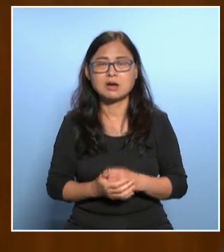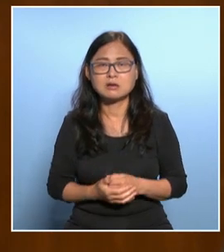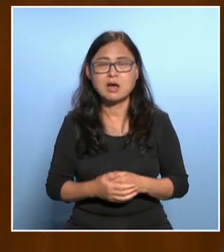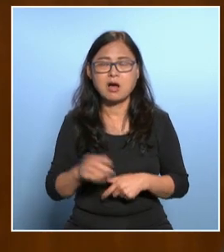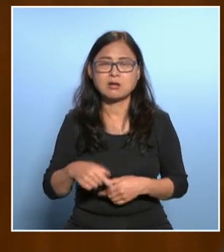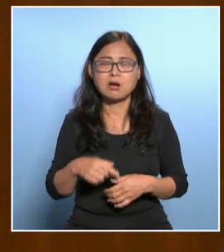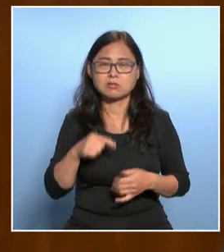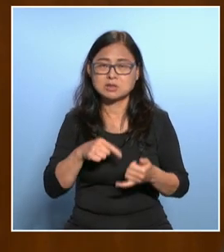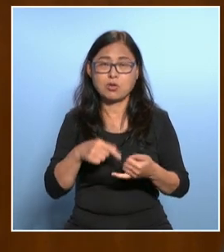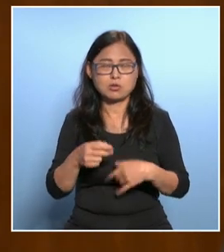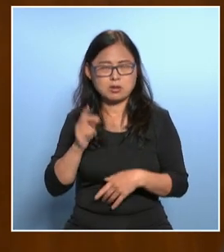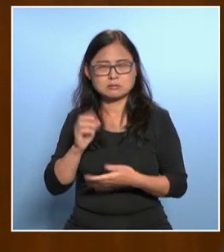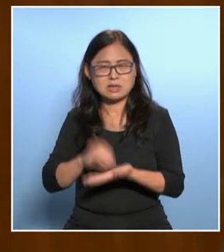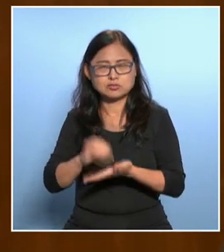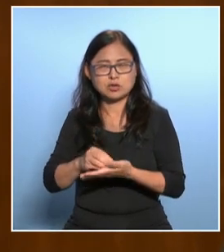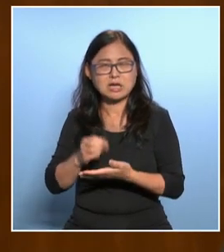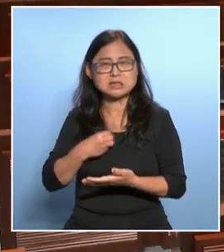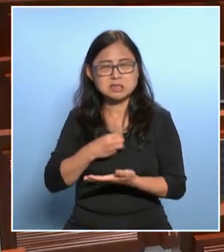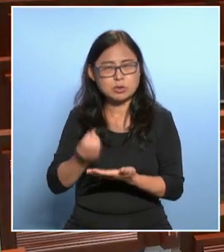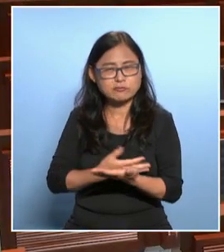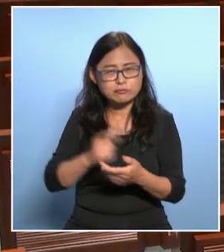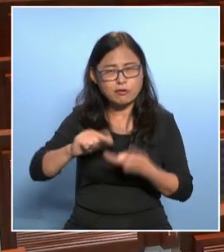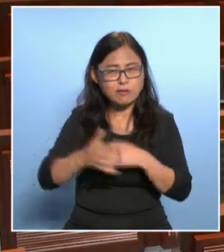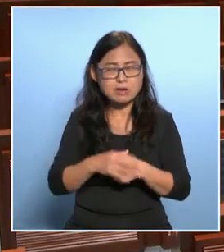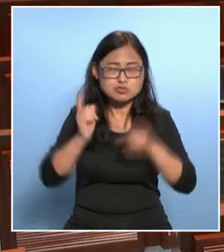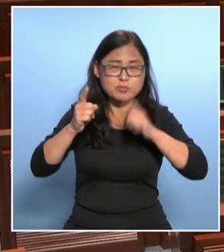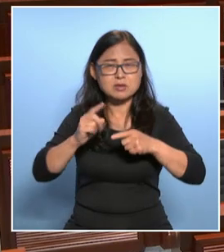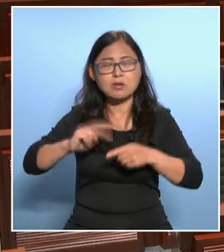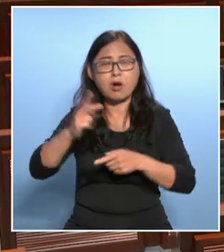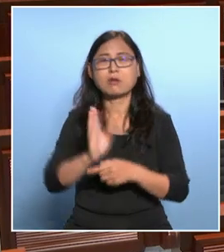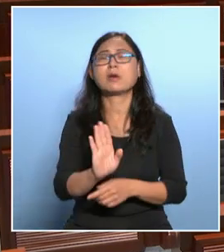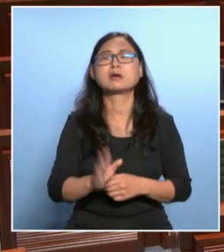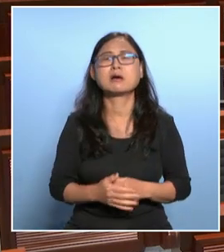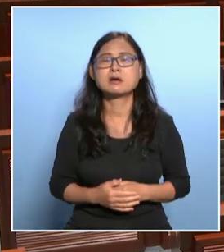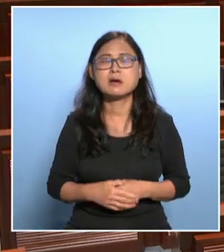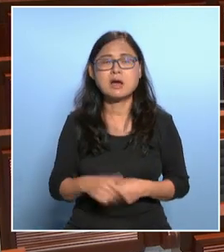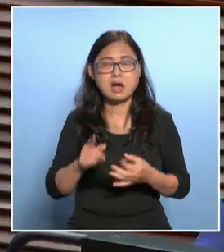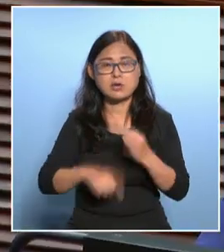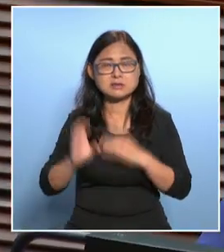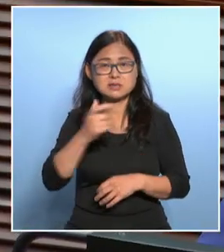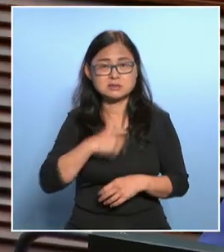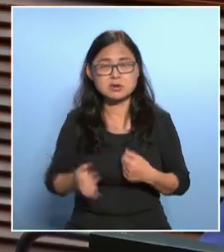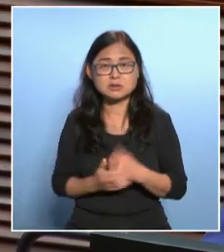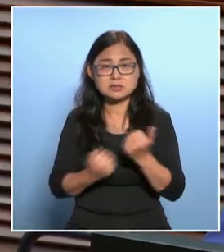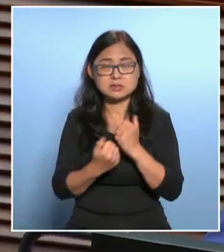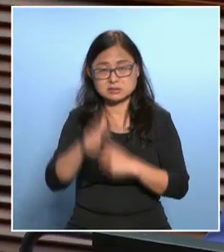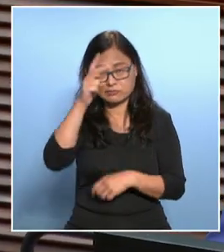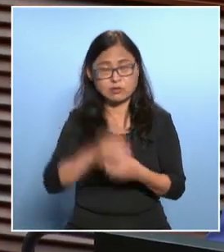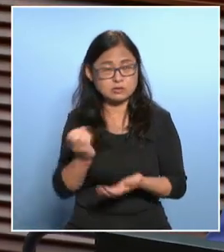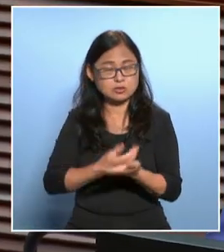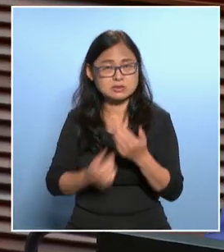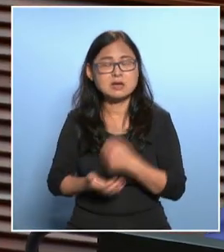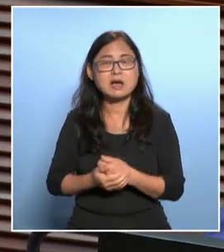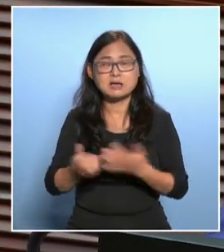they'll understand that the revocation is not to be done lightly. Thank you. Next, Professor Chen Wen-kong. Thank you,